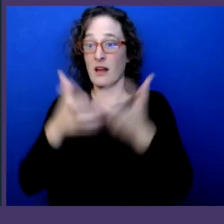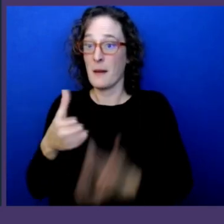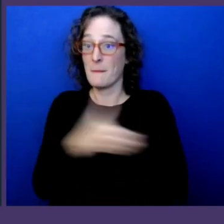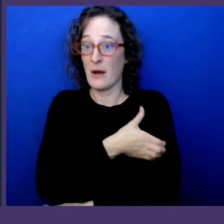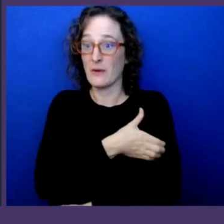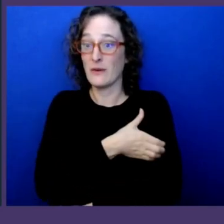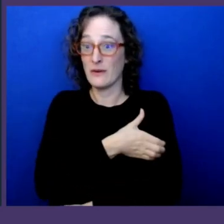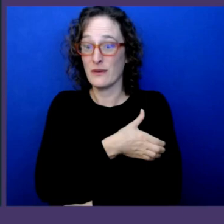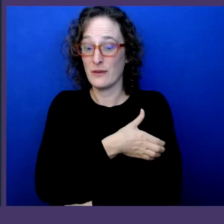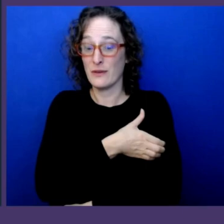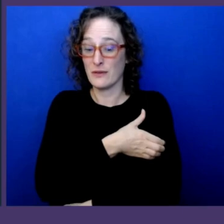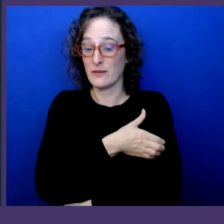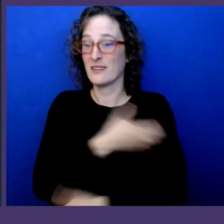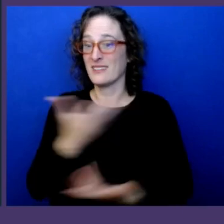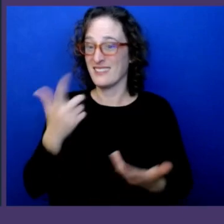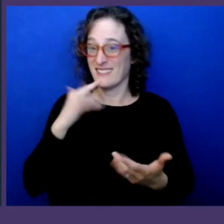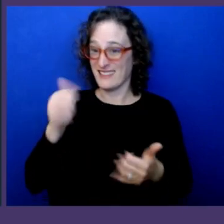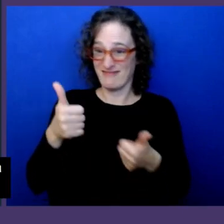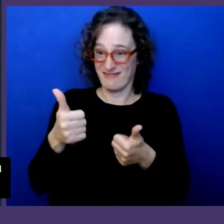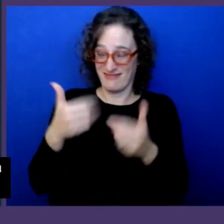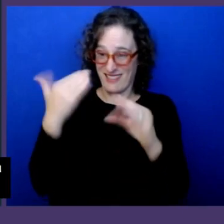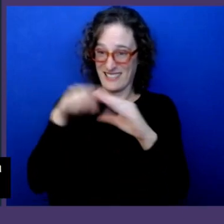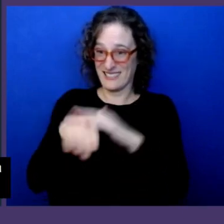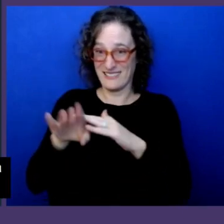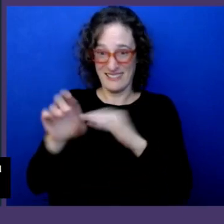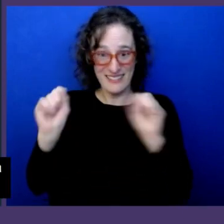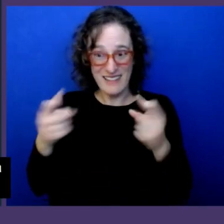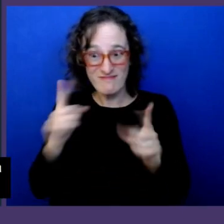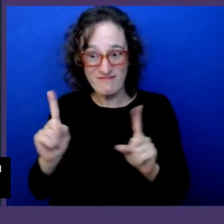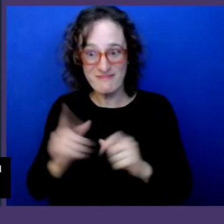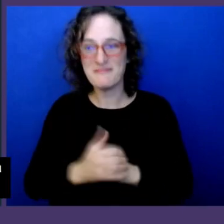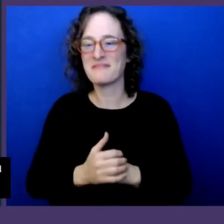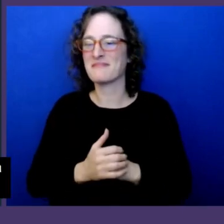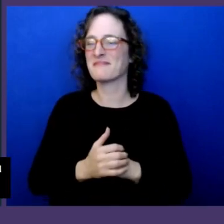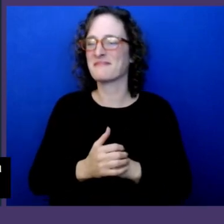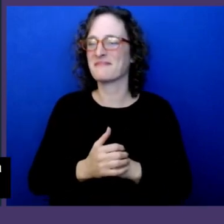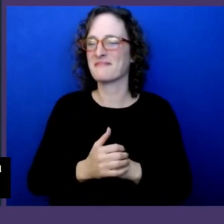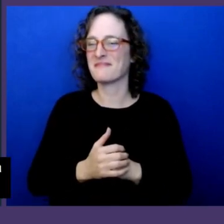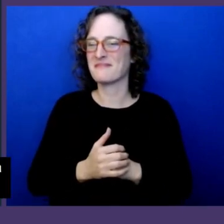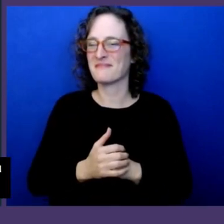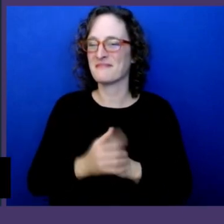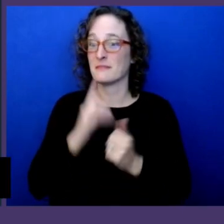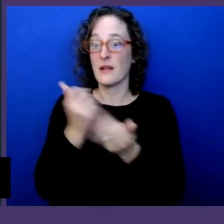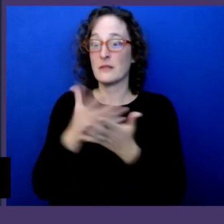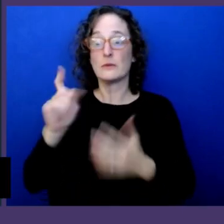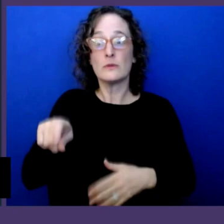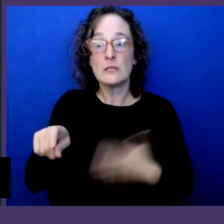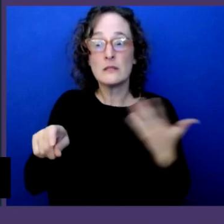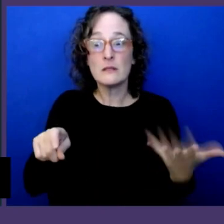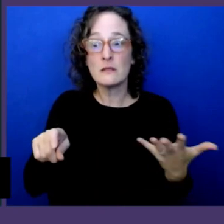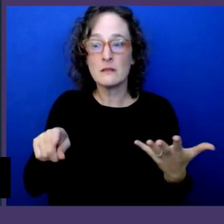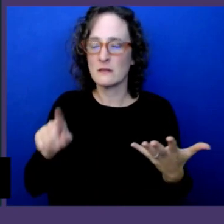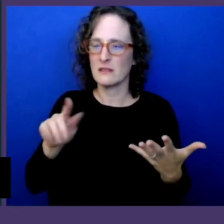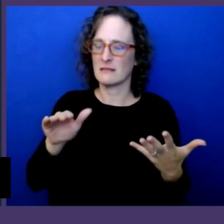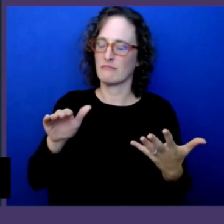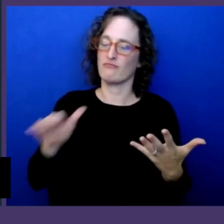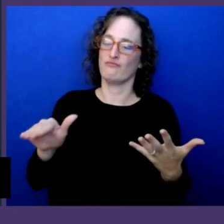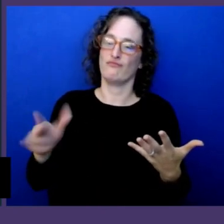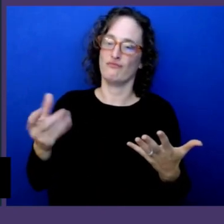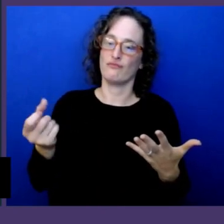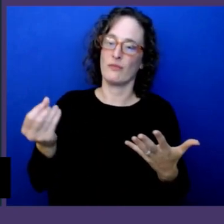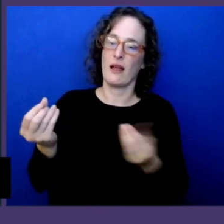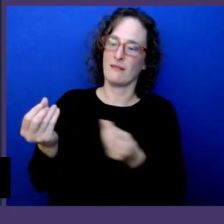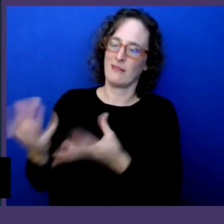So here's everything that's needed in terms of code to ask GPT-4 a question, to prompt it and get a response. In this case, I